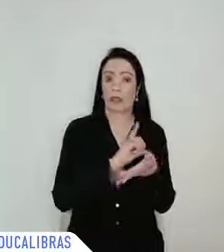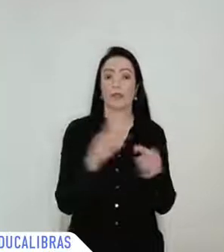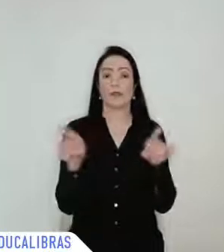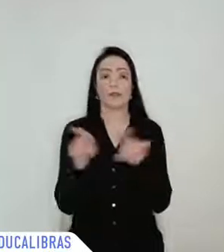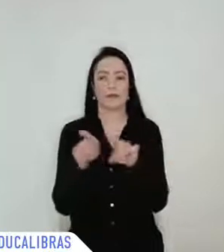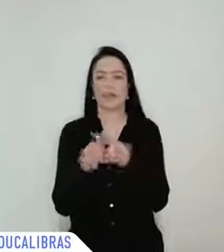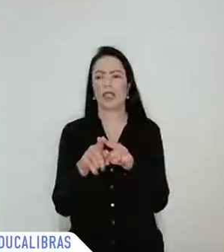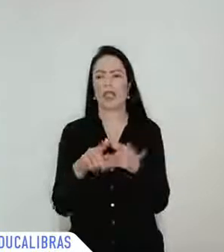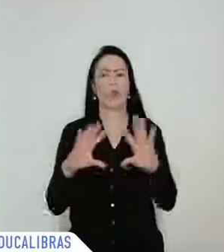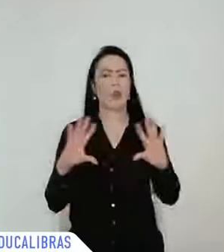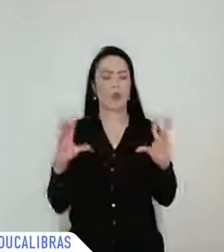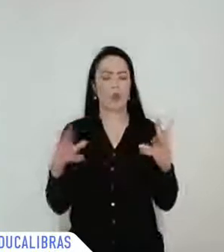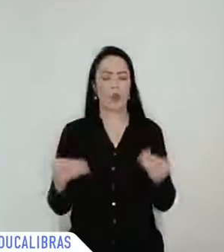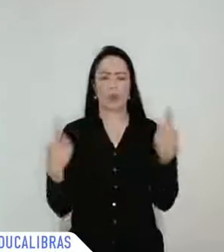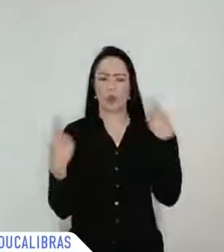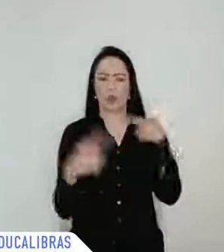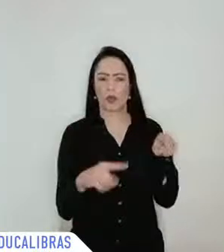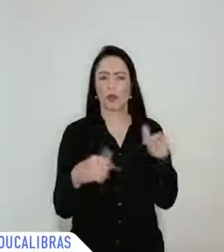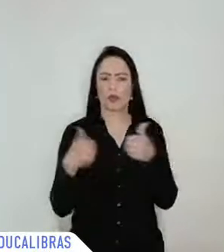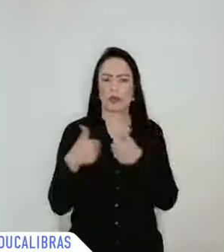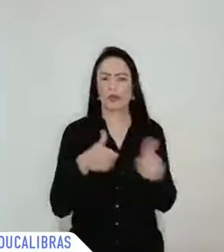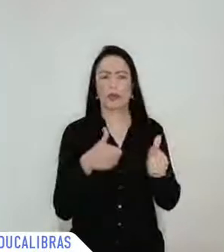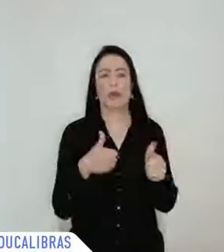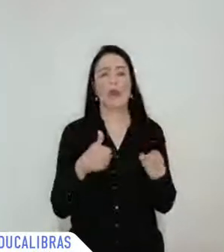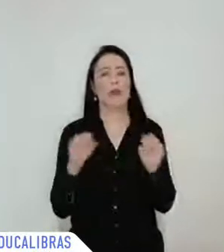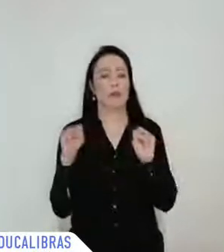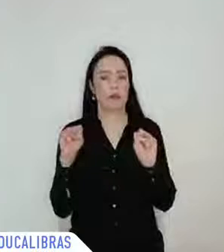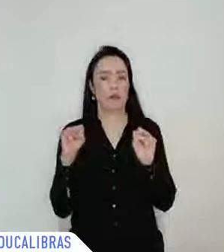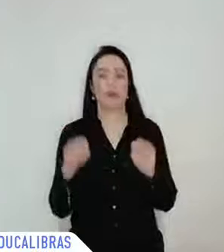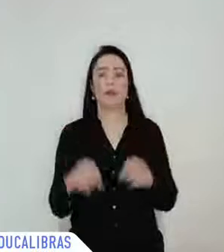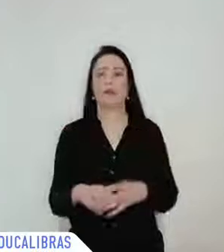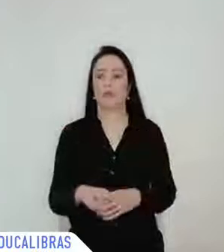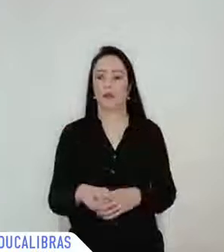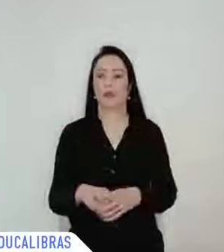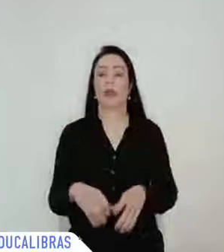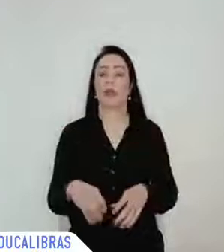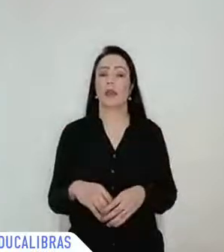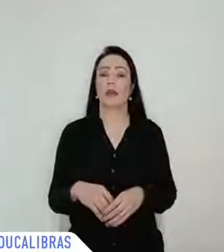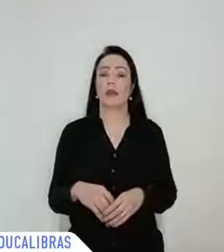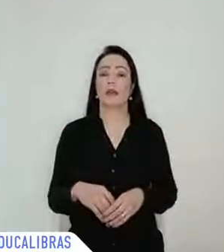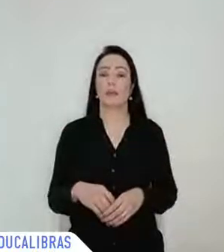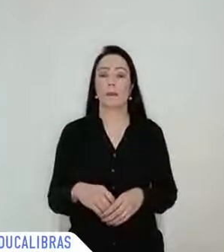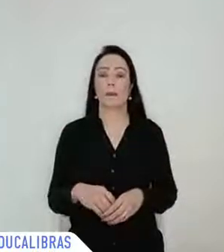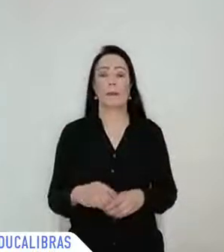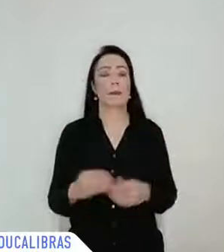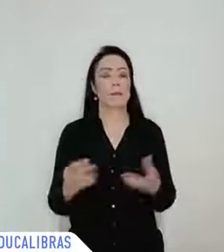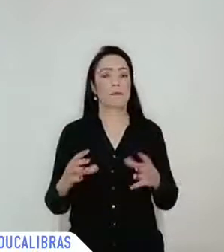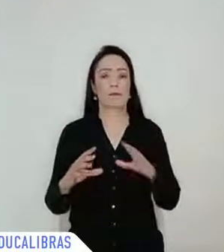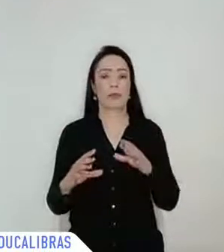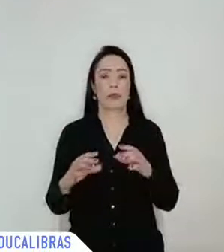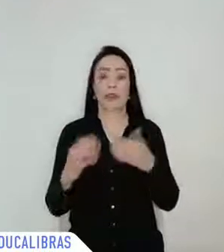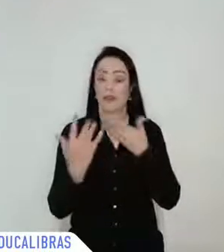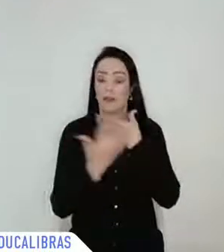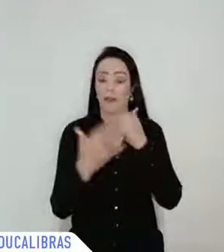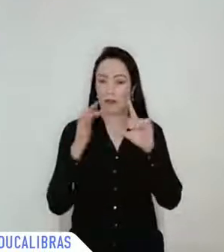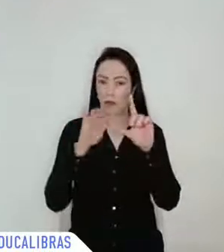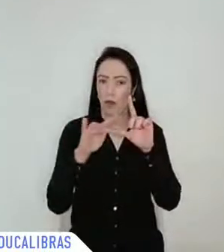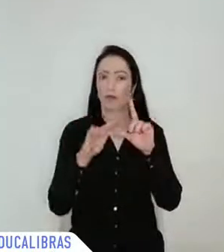cyber safety, just to anticipate the kind of attacks that you are probably going to receive.